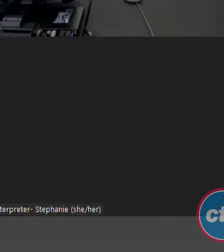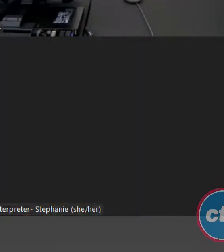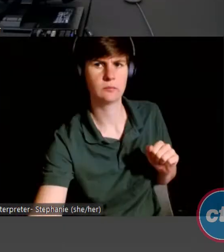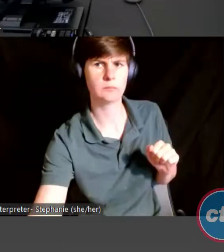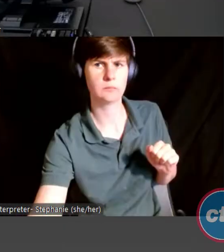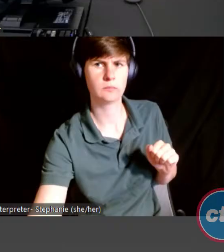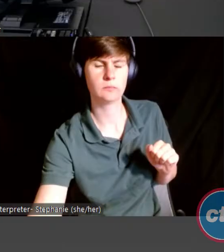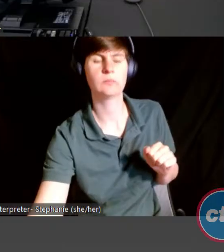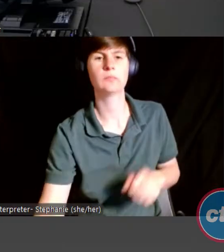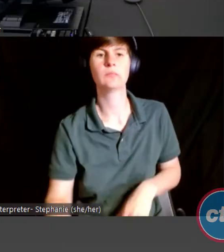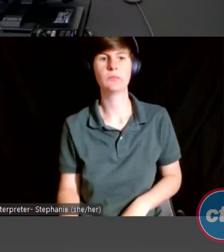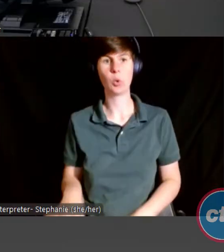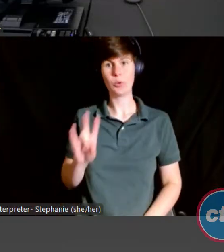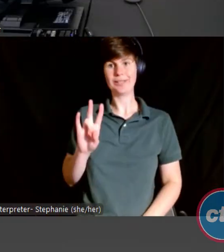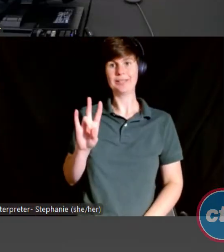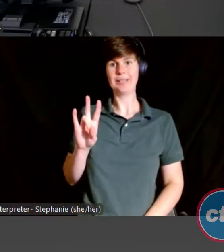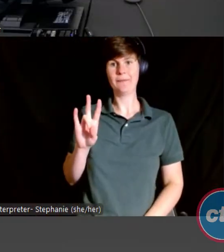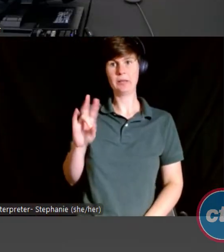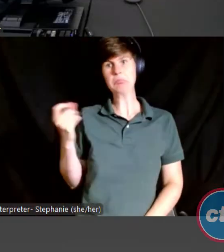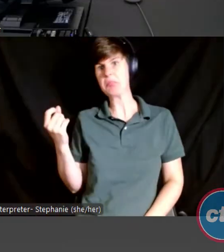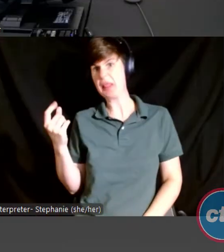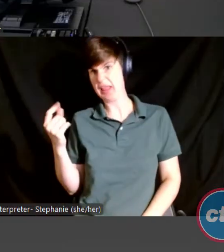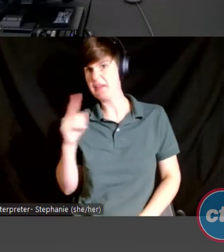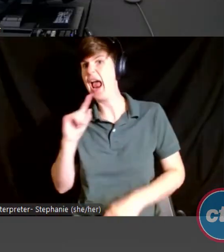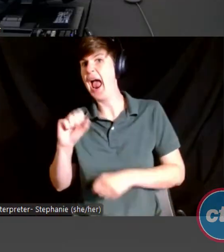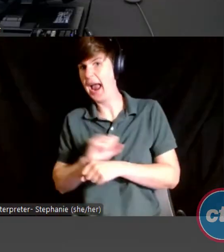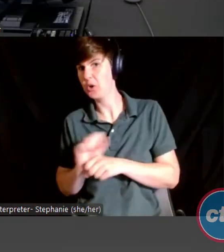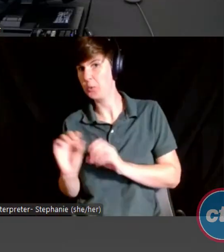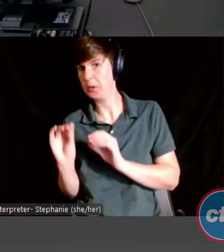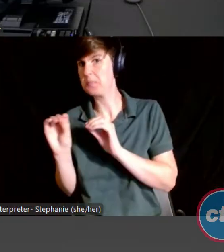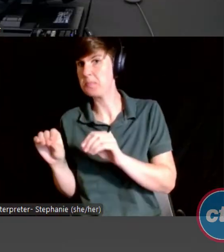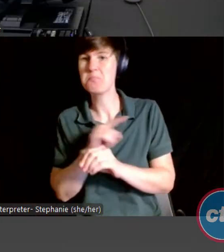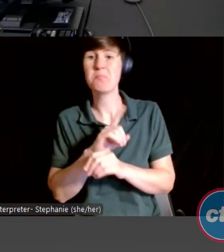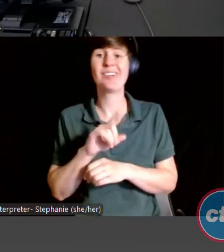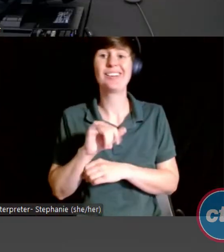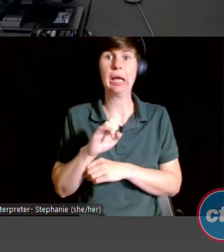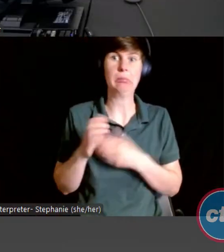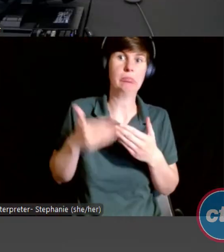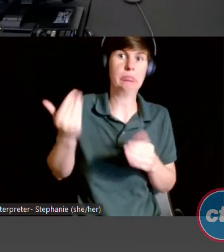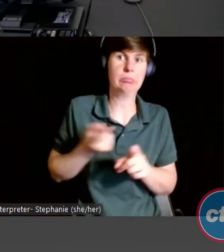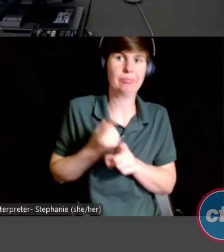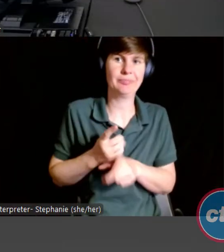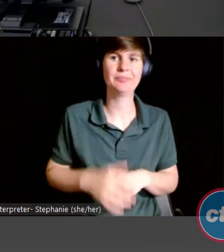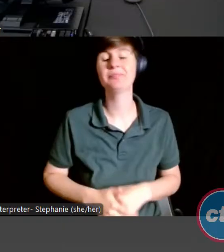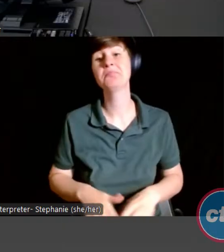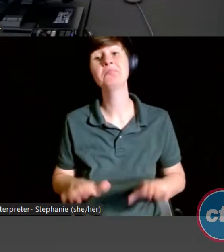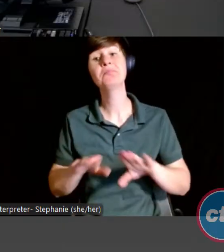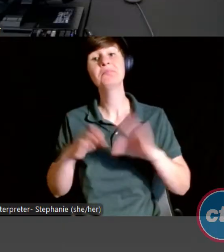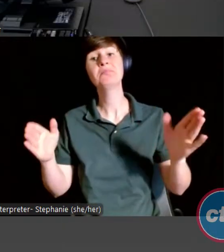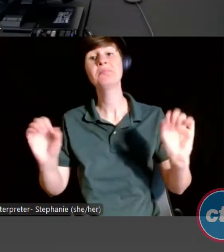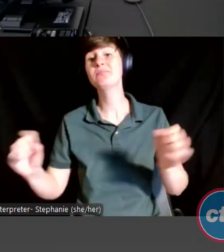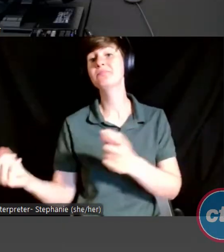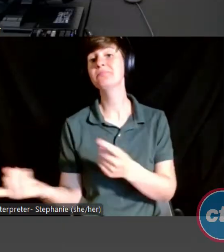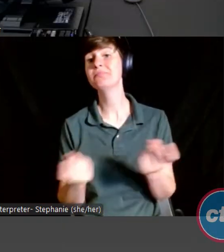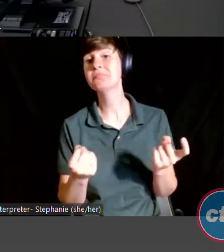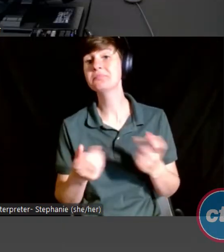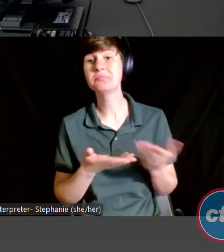but close. So anyway, I'm happy to answer any questions. Any